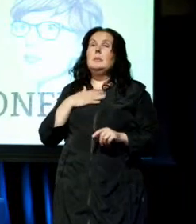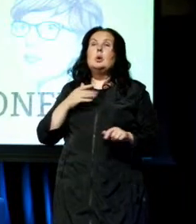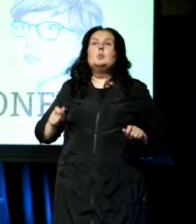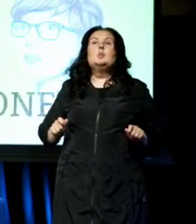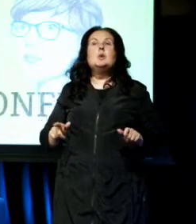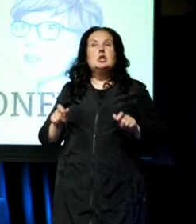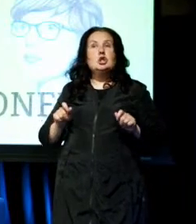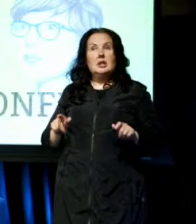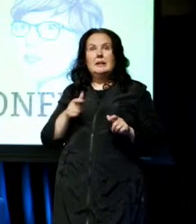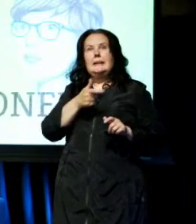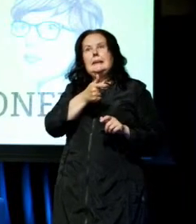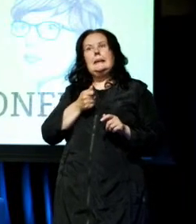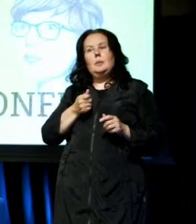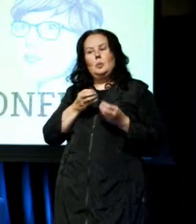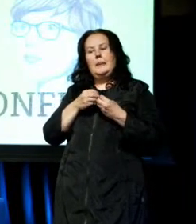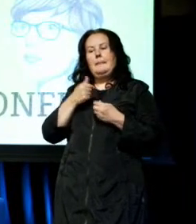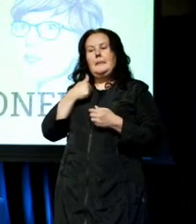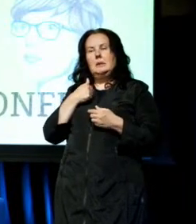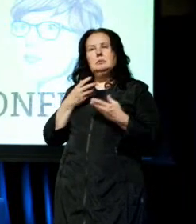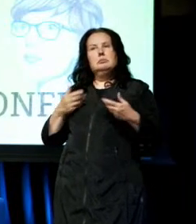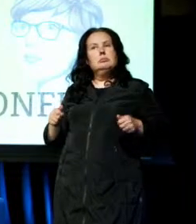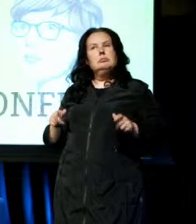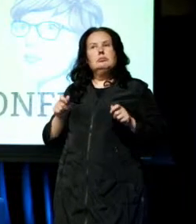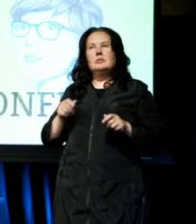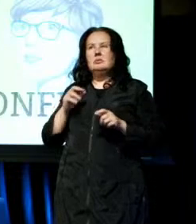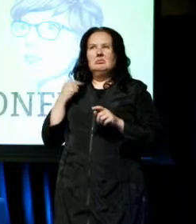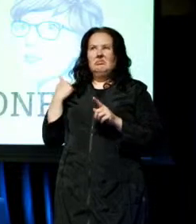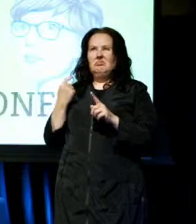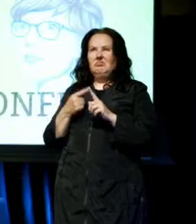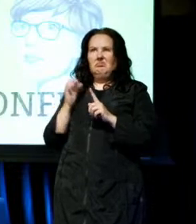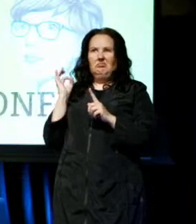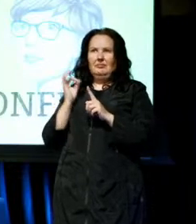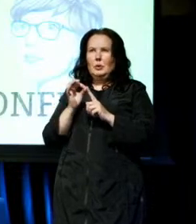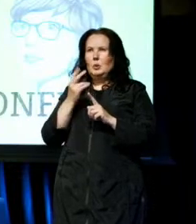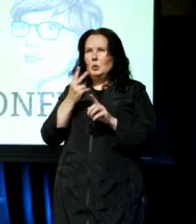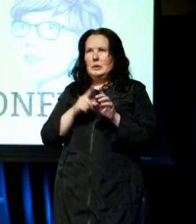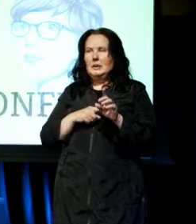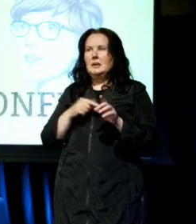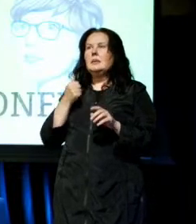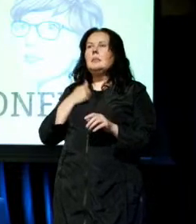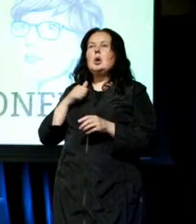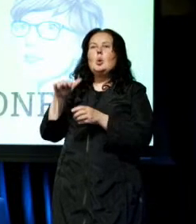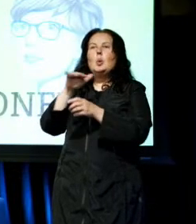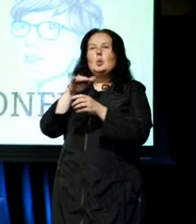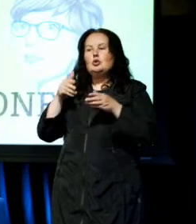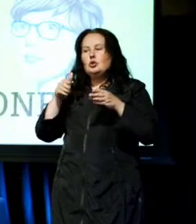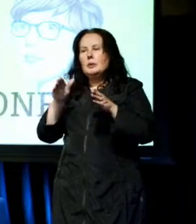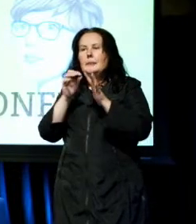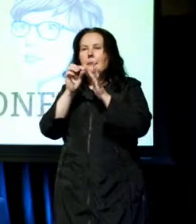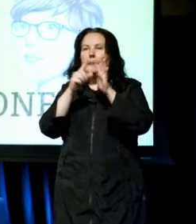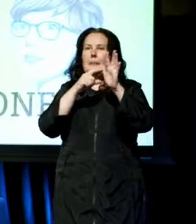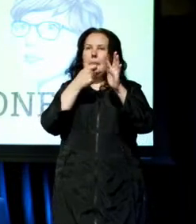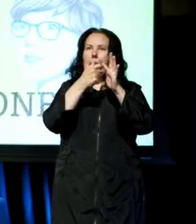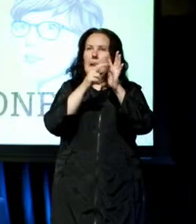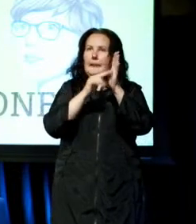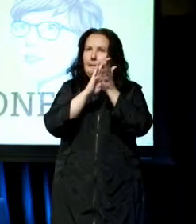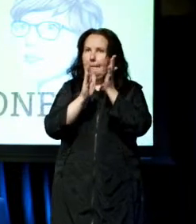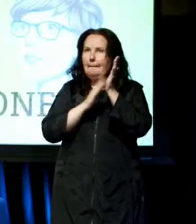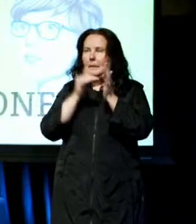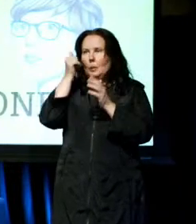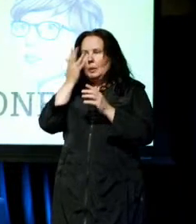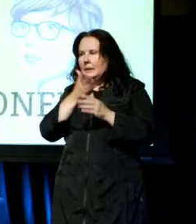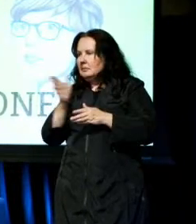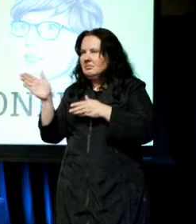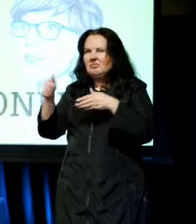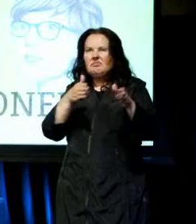time in about 2 years. You know, I've been using it around home and just my local streets in Pakenham. And I know all my routes and I know exactly where I take it